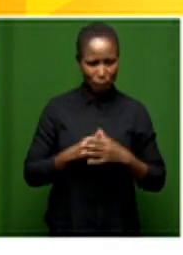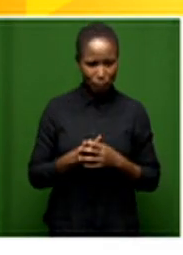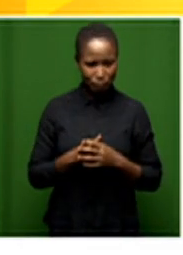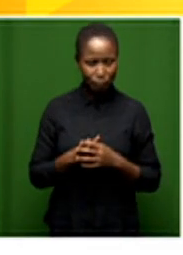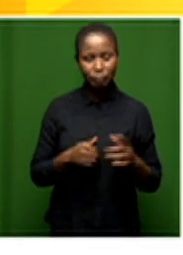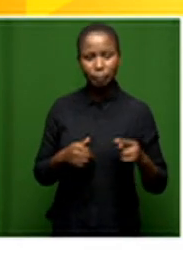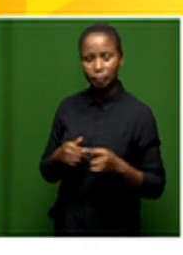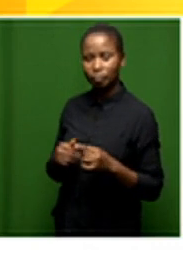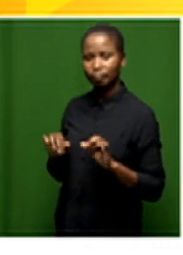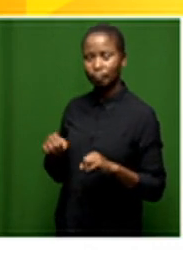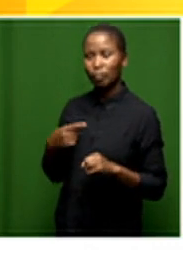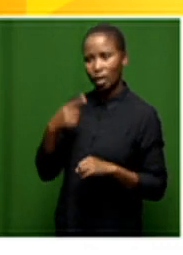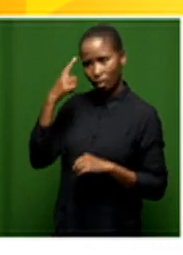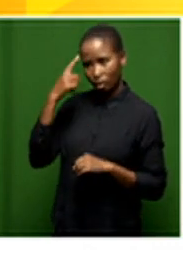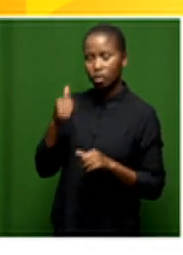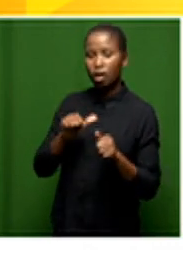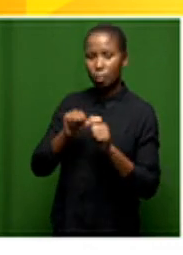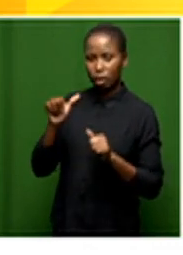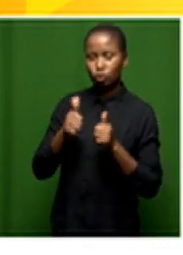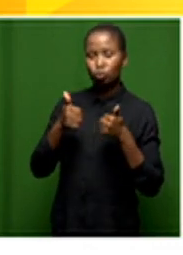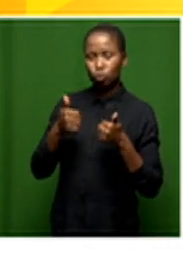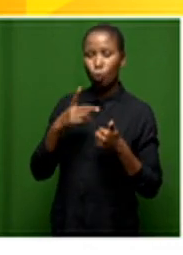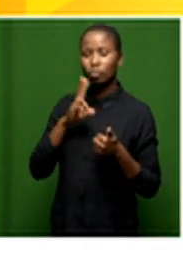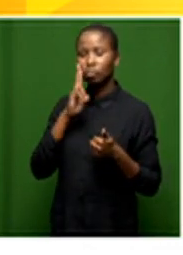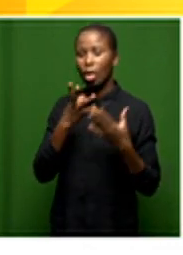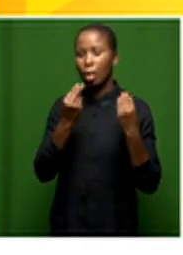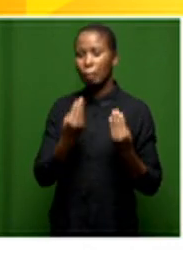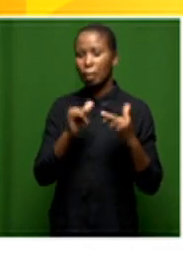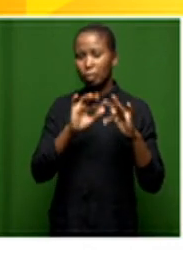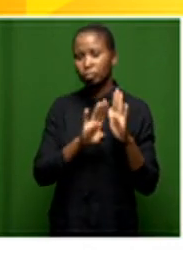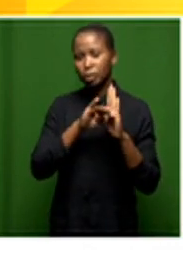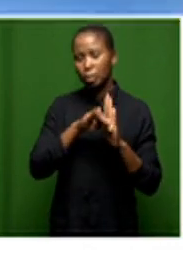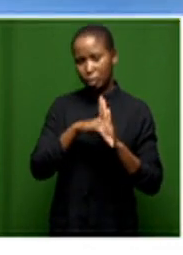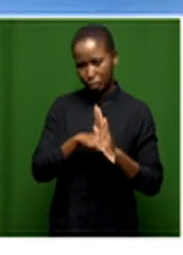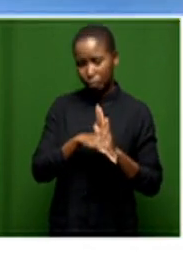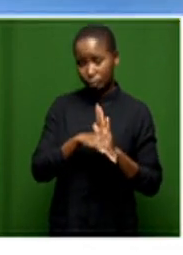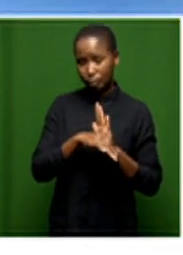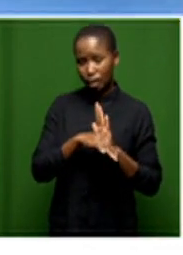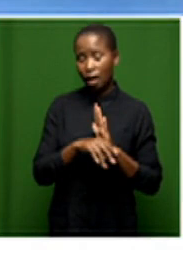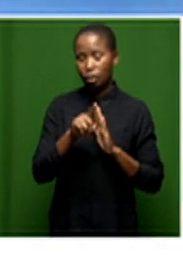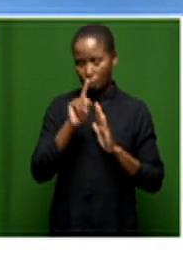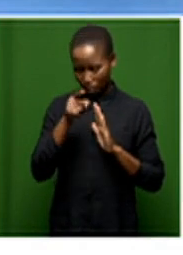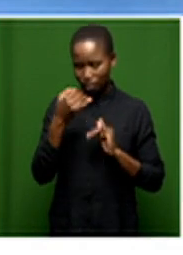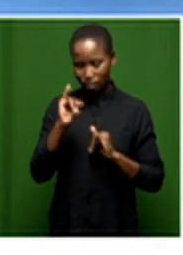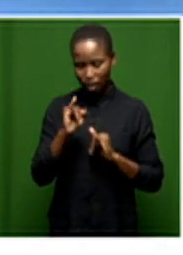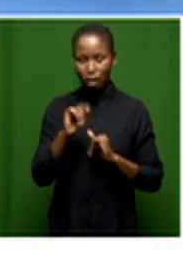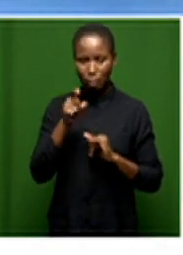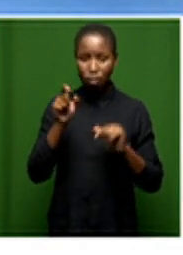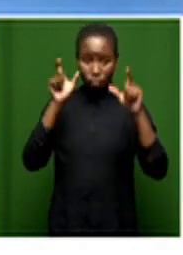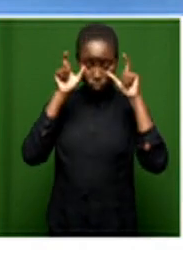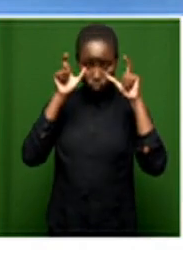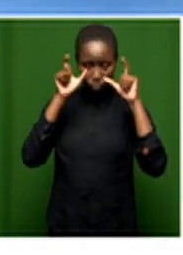I think it's great that our numbers are coming down, but this doesn't mean we must let our guard down. And we still need to be very vigilant and practice